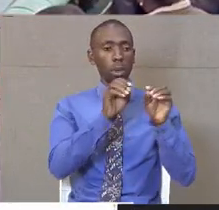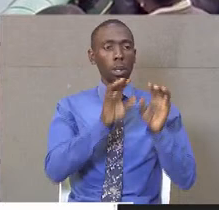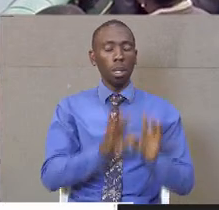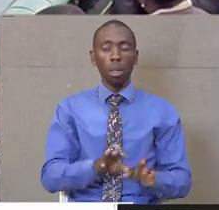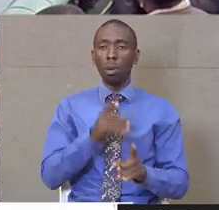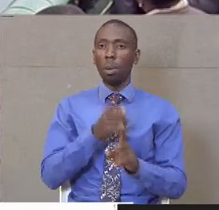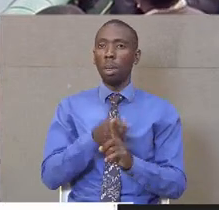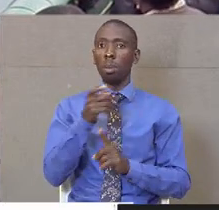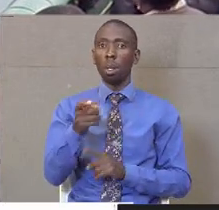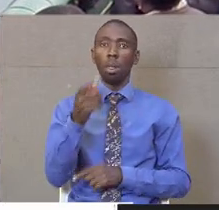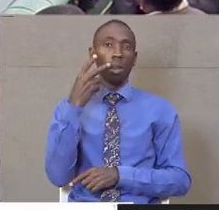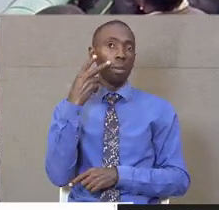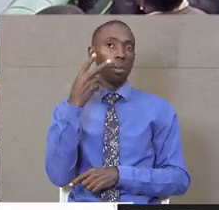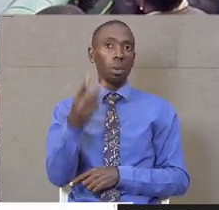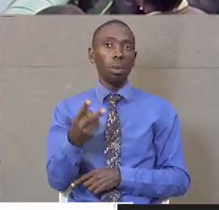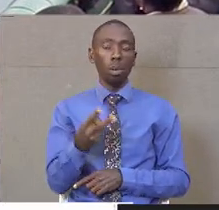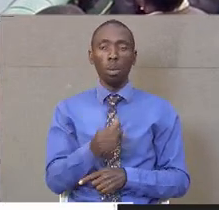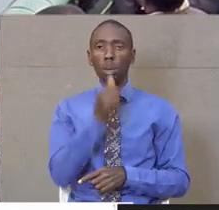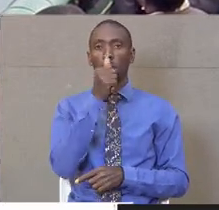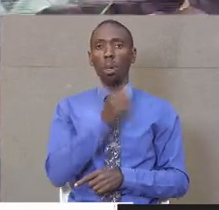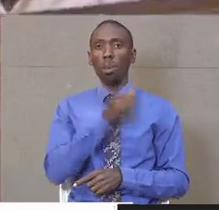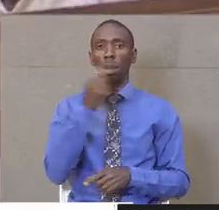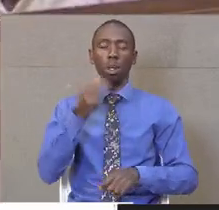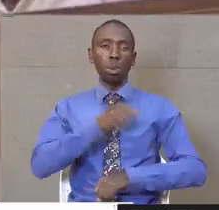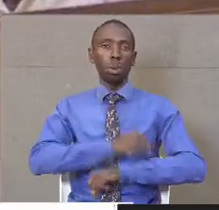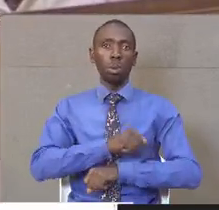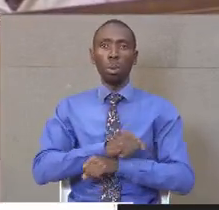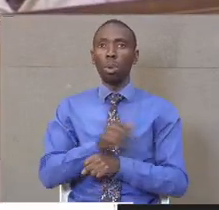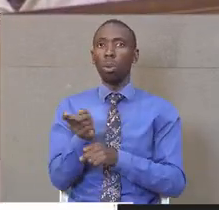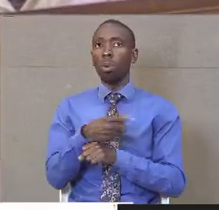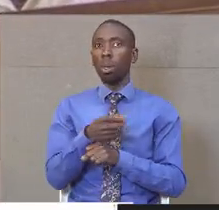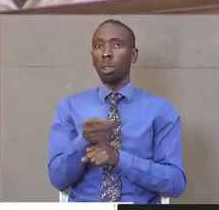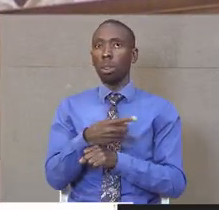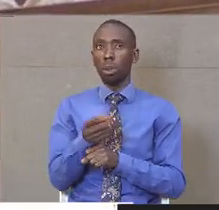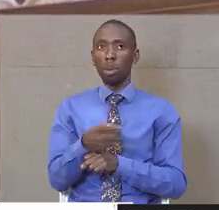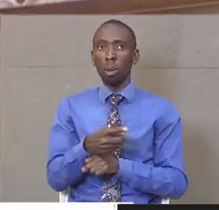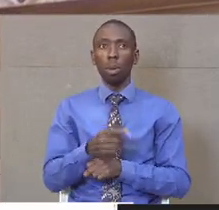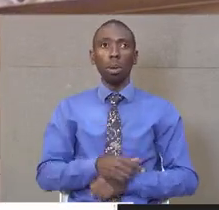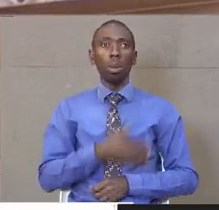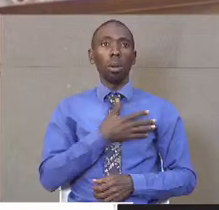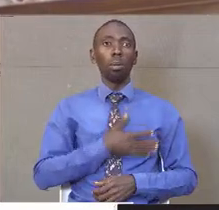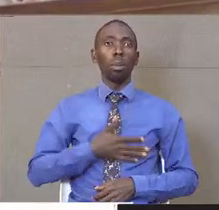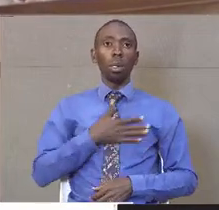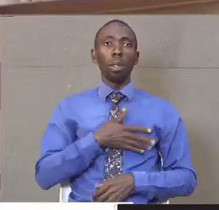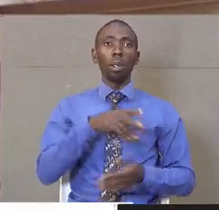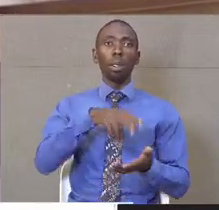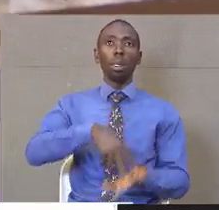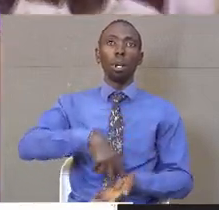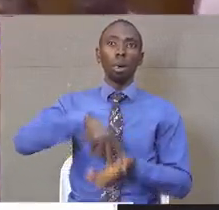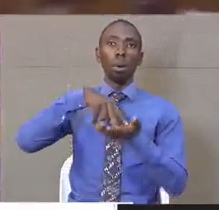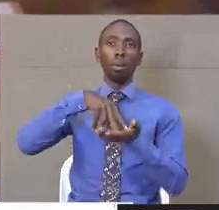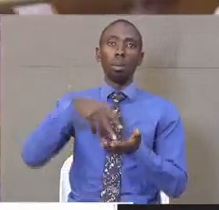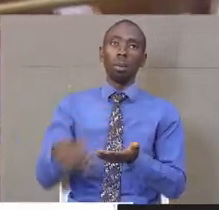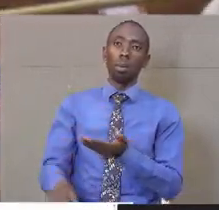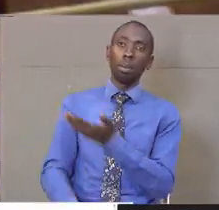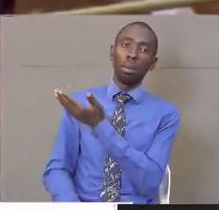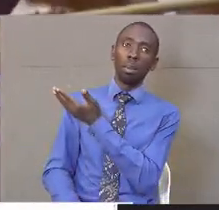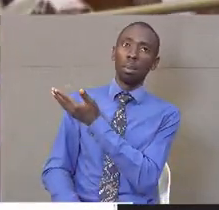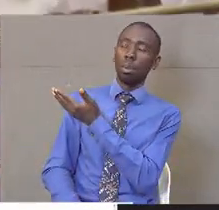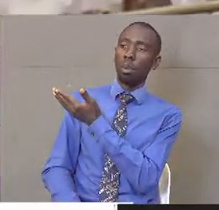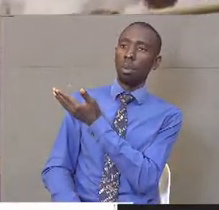View Private School, Wakiso. Please stand up. Stand up.